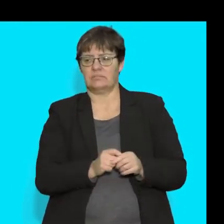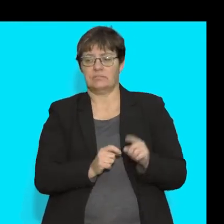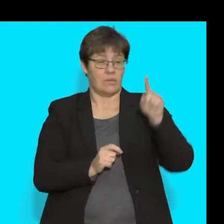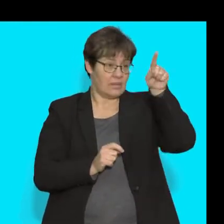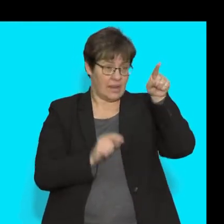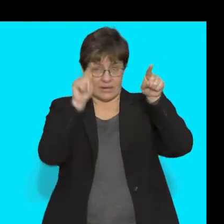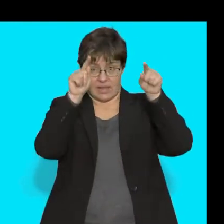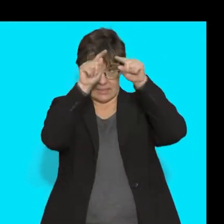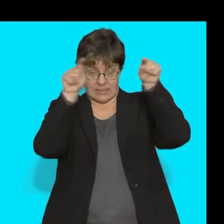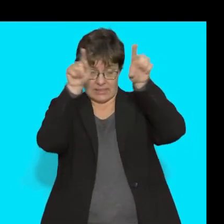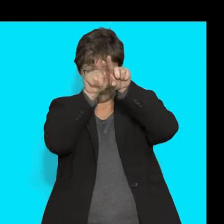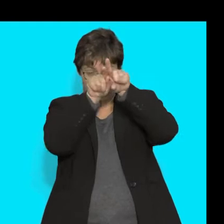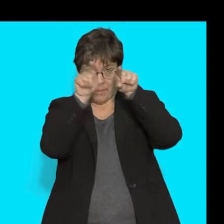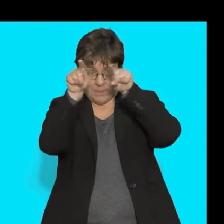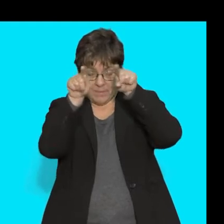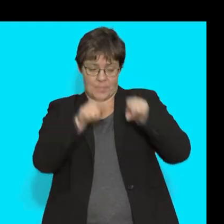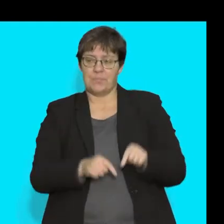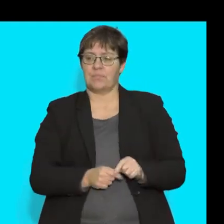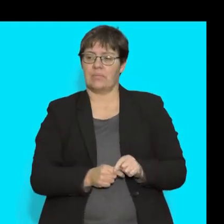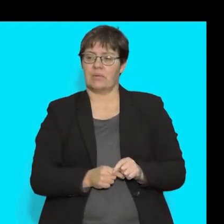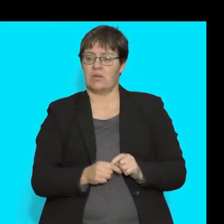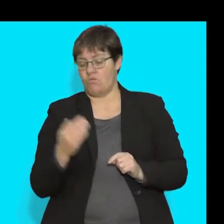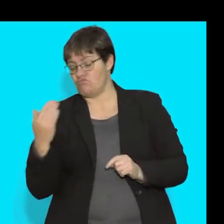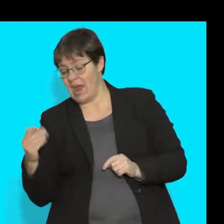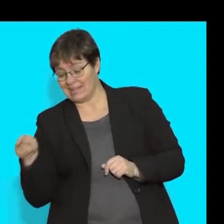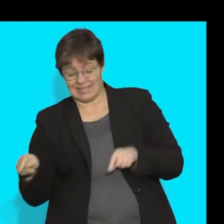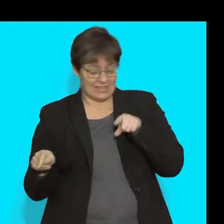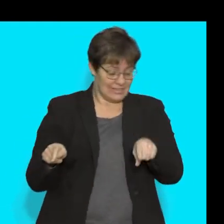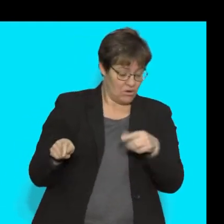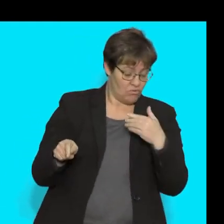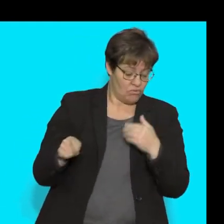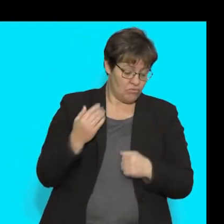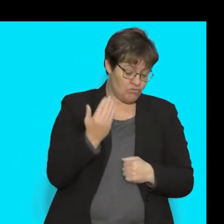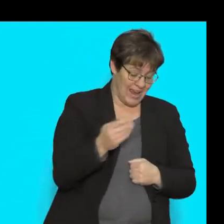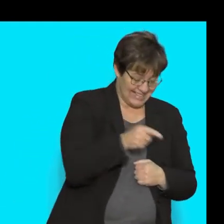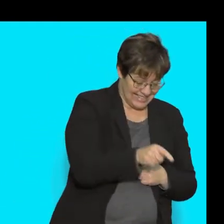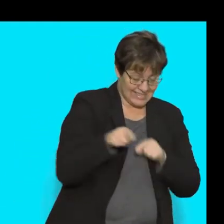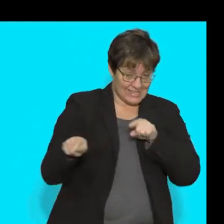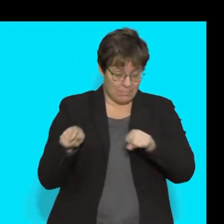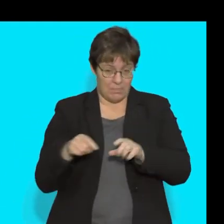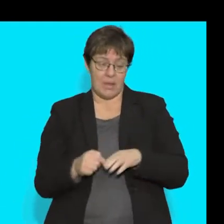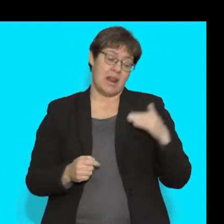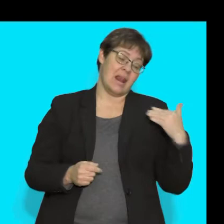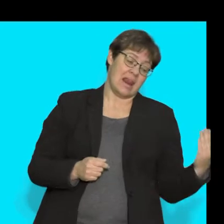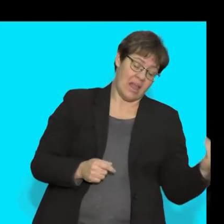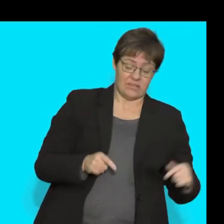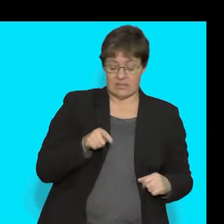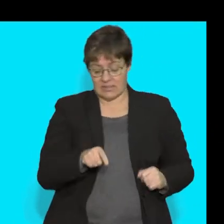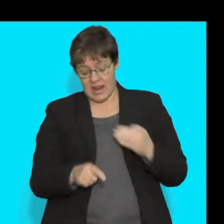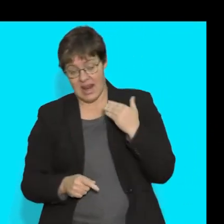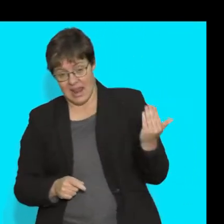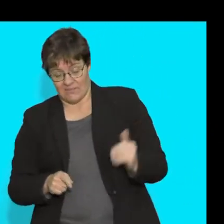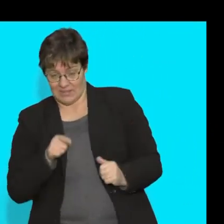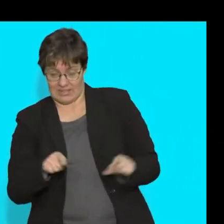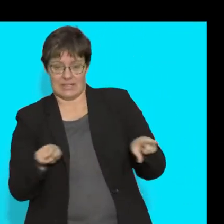top will be the same as that angle. The one on the right here will be the same as the one on the right there. The one on the left will be